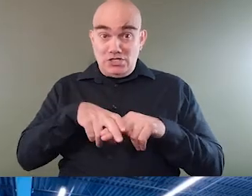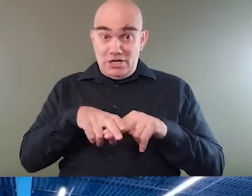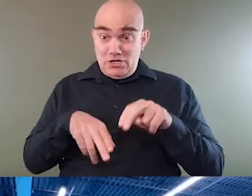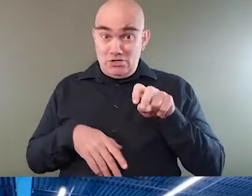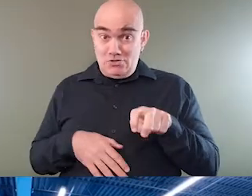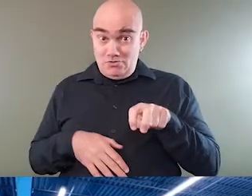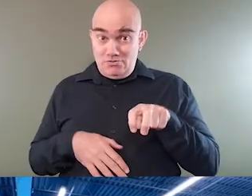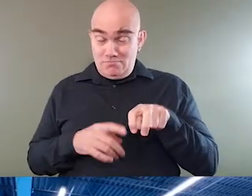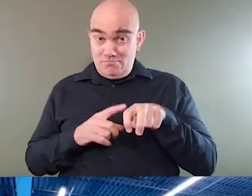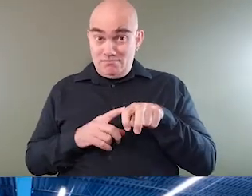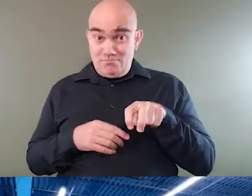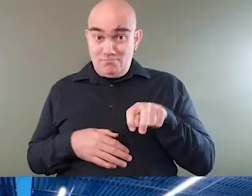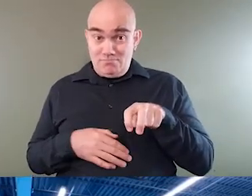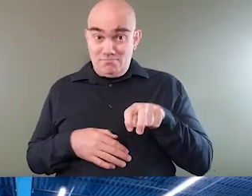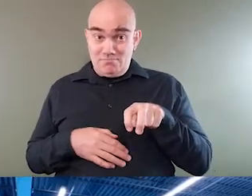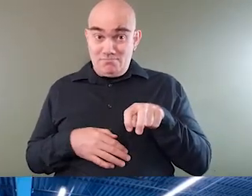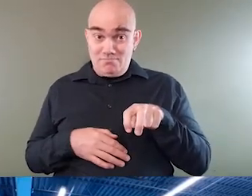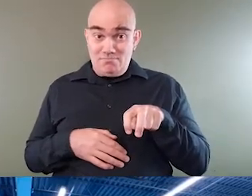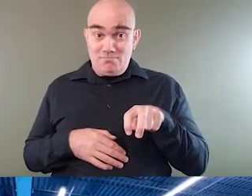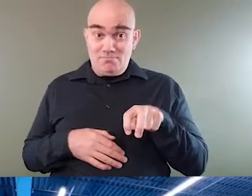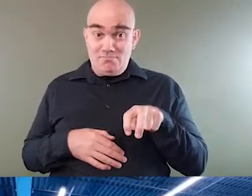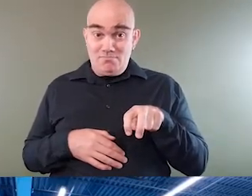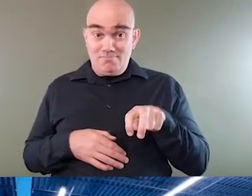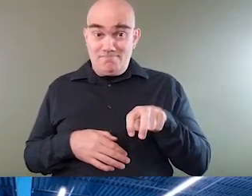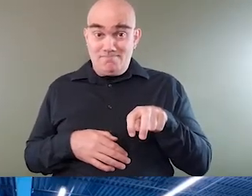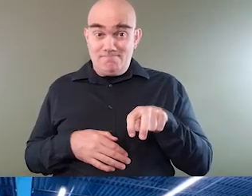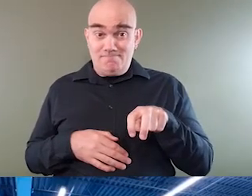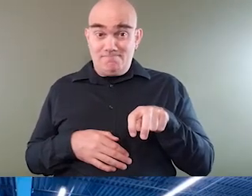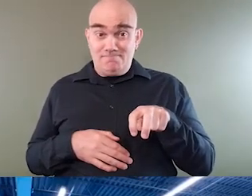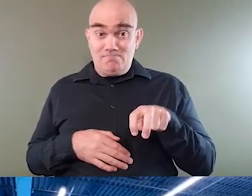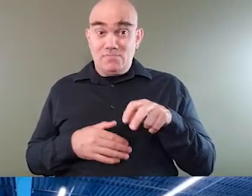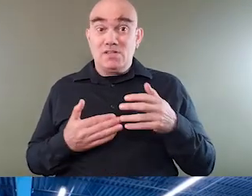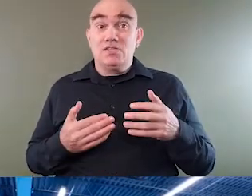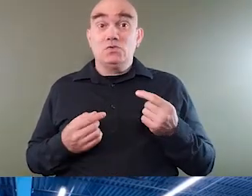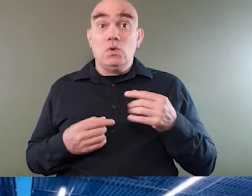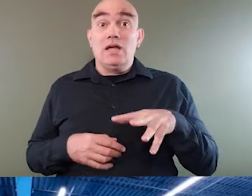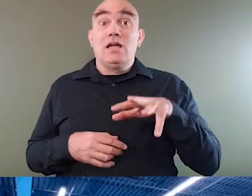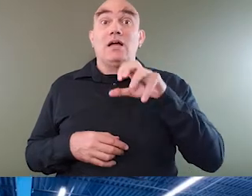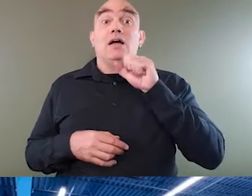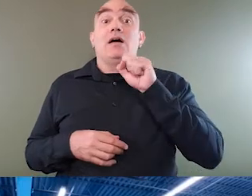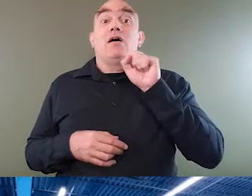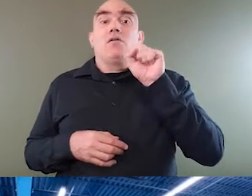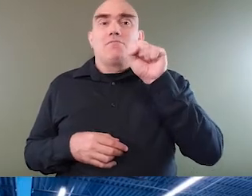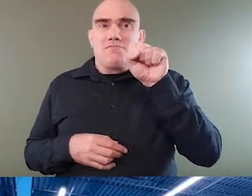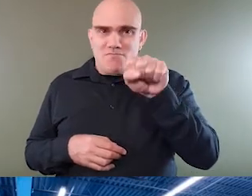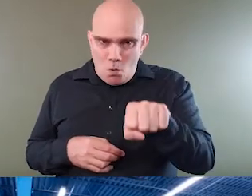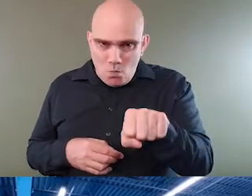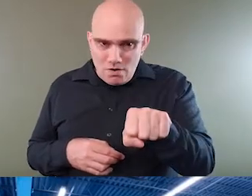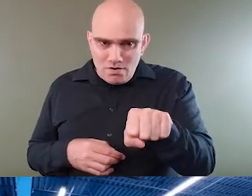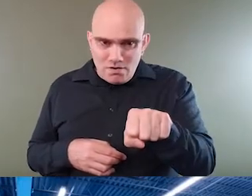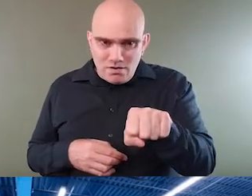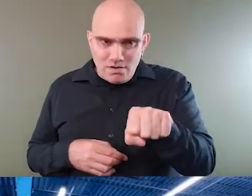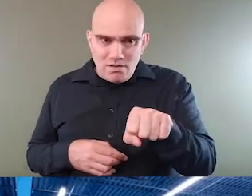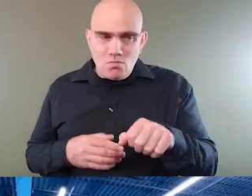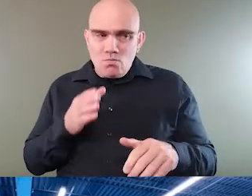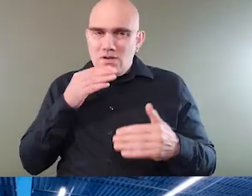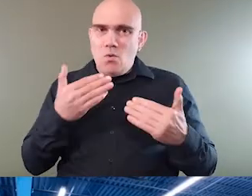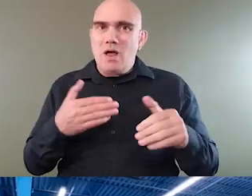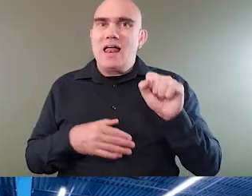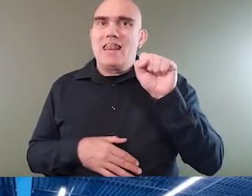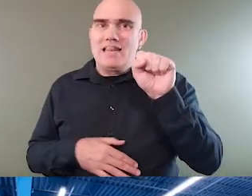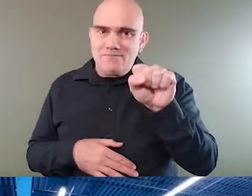if you're sitting already on a chair, inhale, lean forward. For those sitting on the chair, we're going to lean